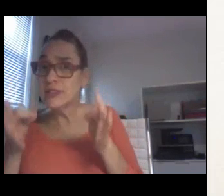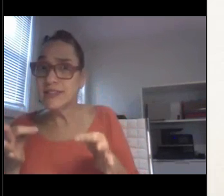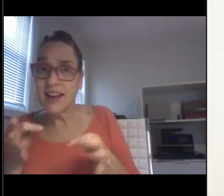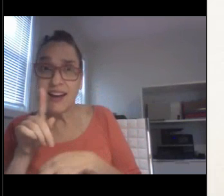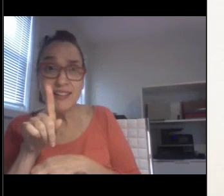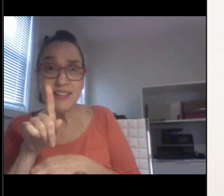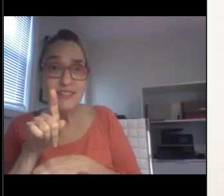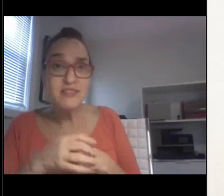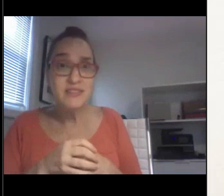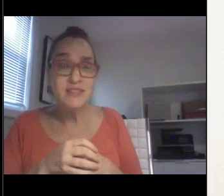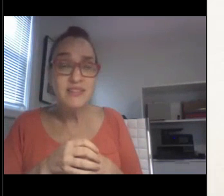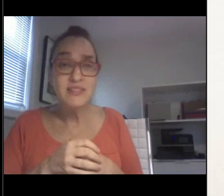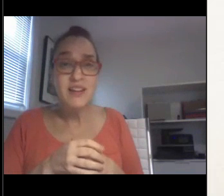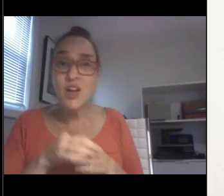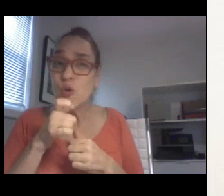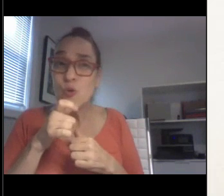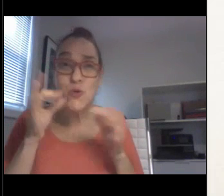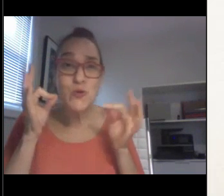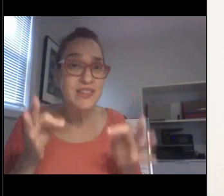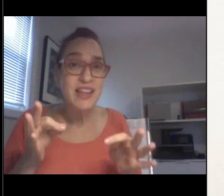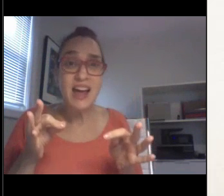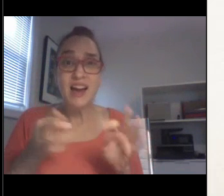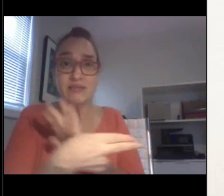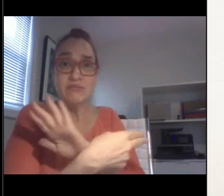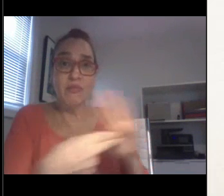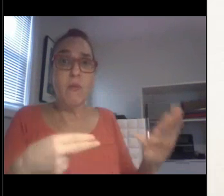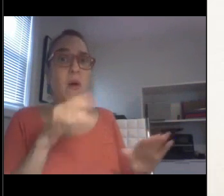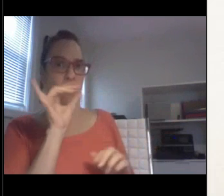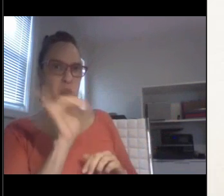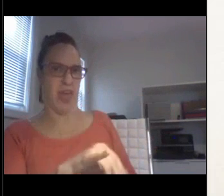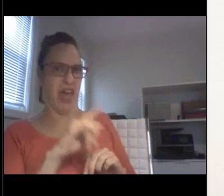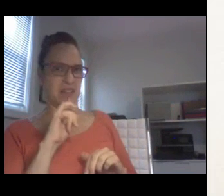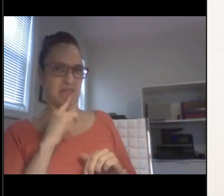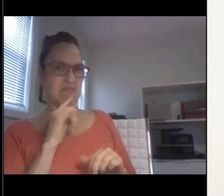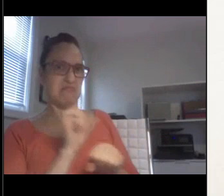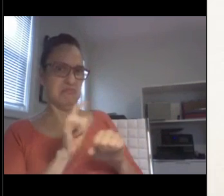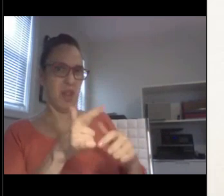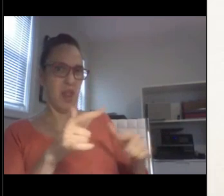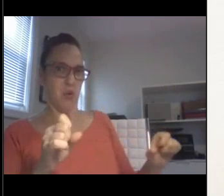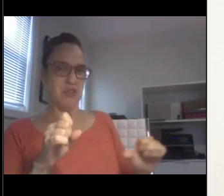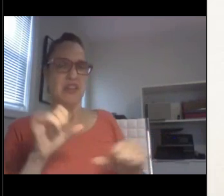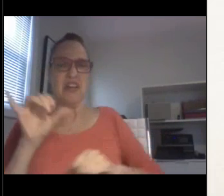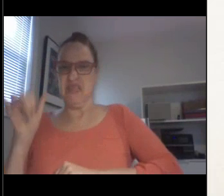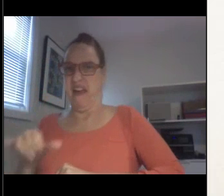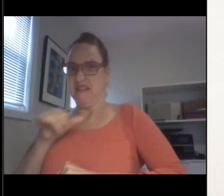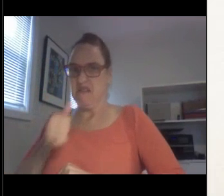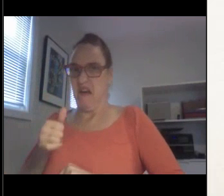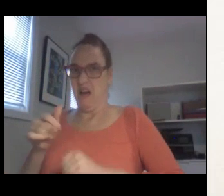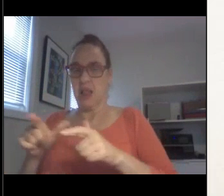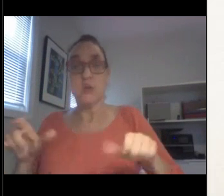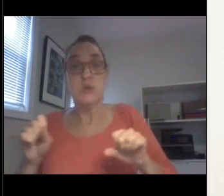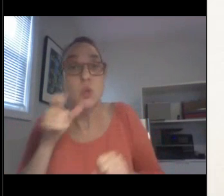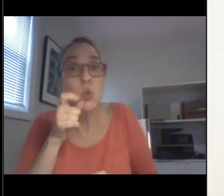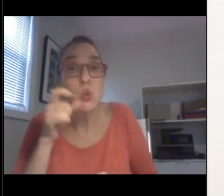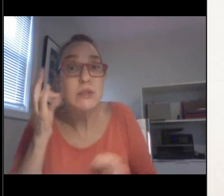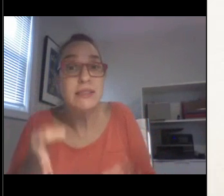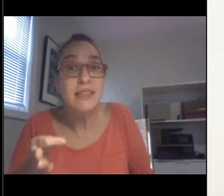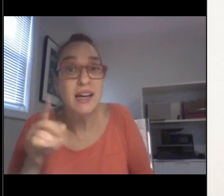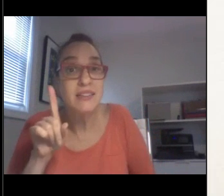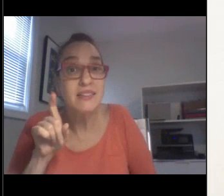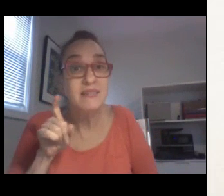deciding what gets to be definitively linguistics versus outside of canonical linguistics? I